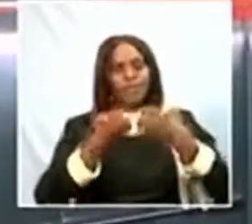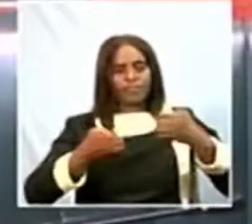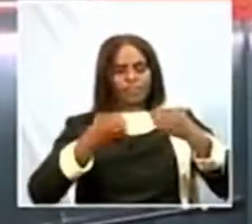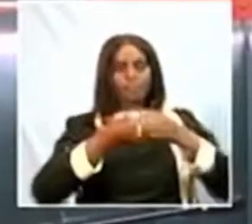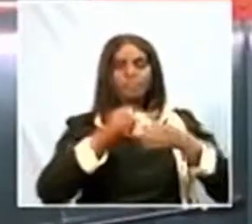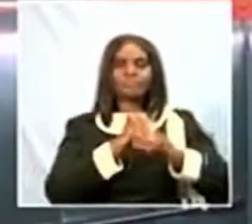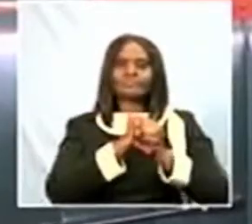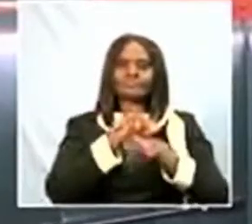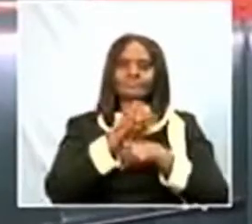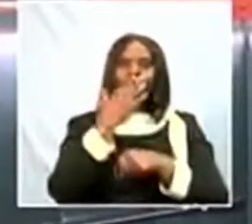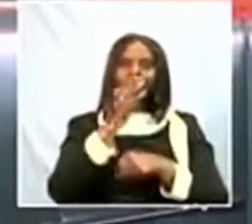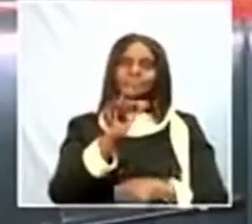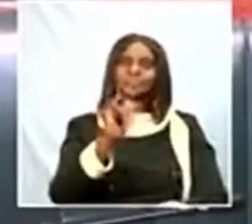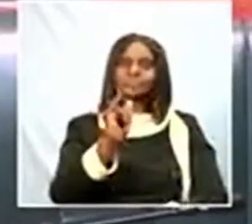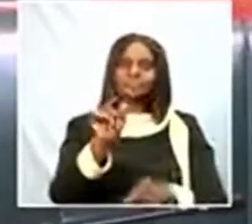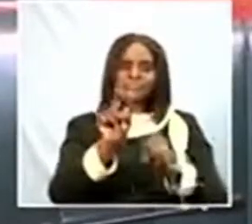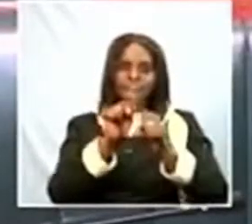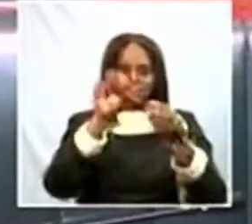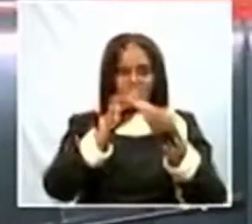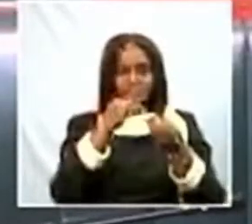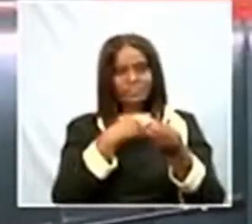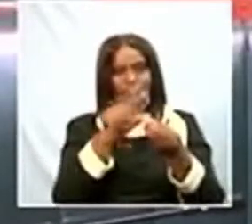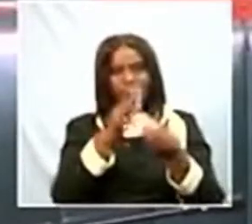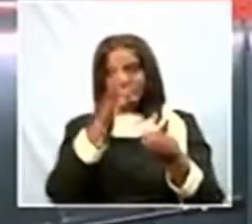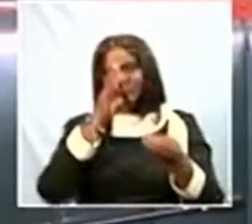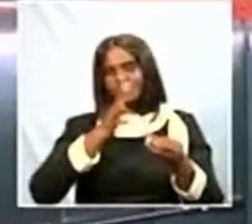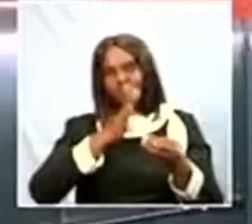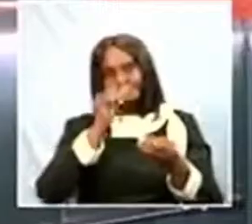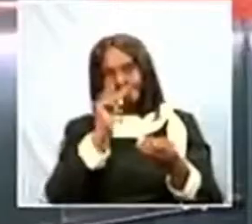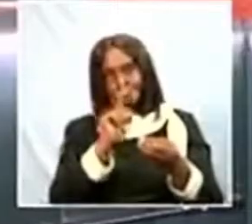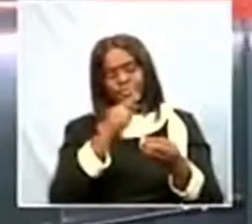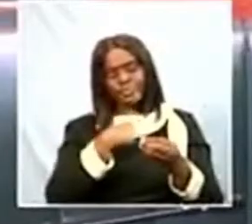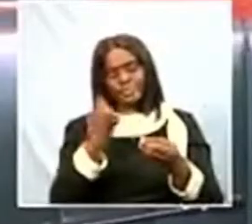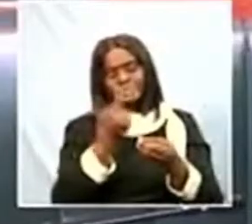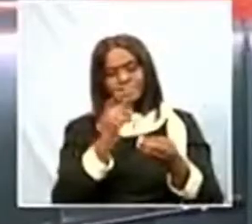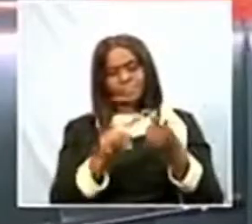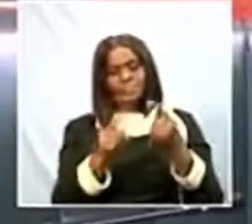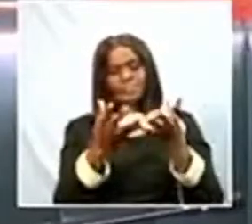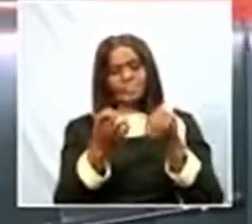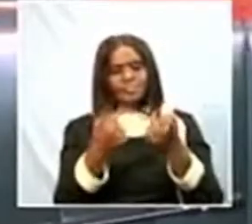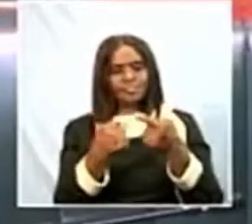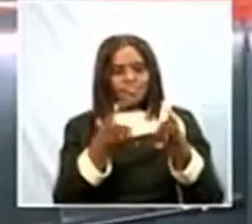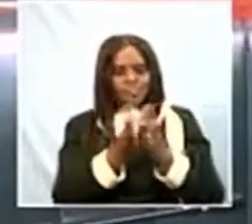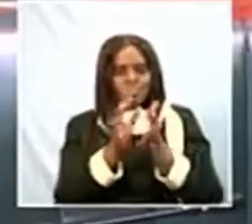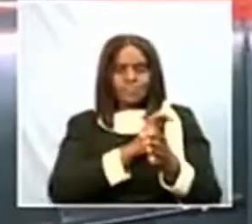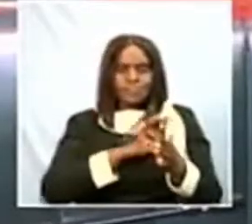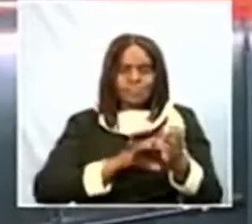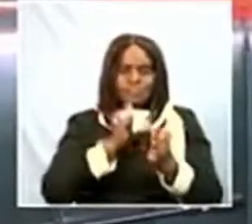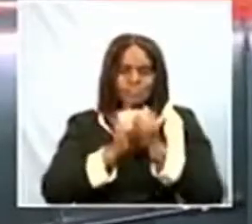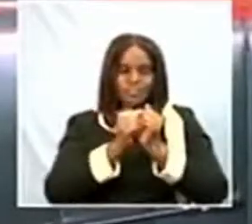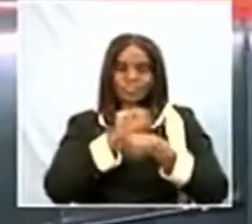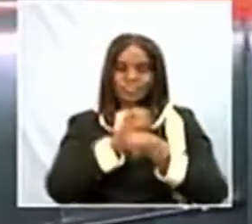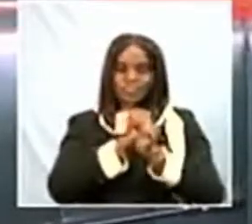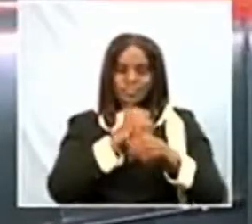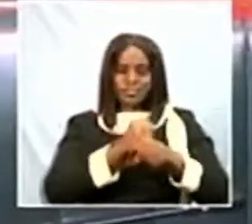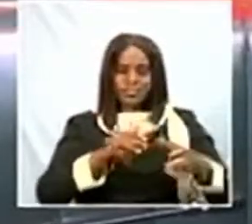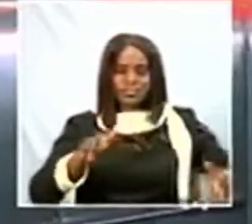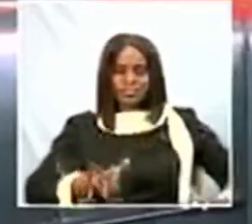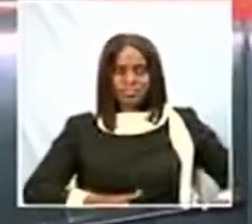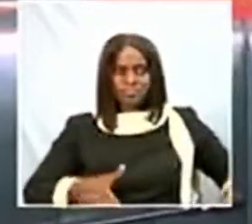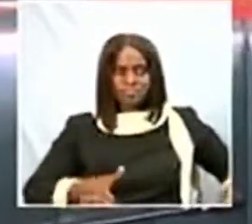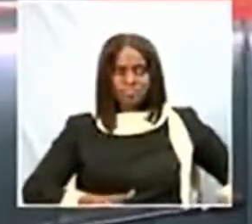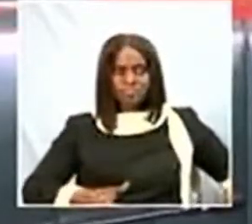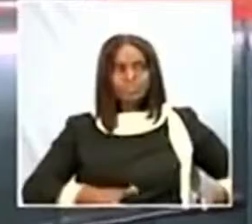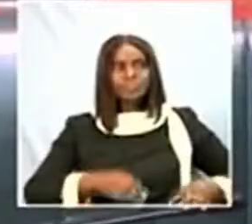environment. Additionally, Madam Speaker, I would like to urge companies that manufacture diapers to please